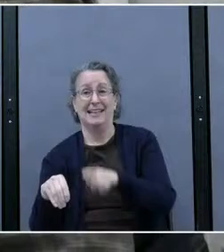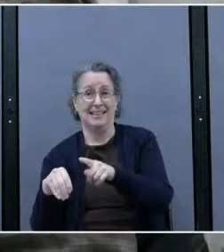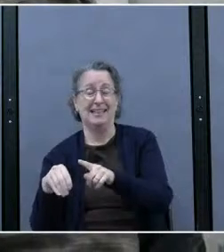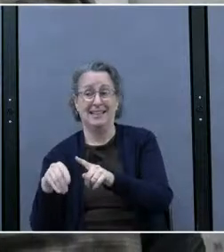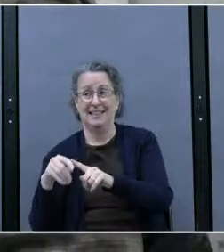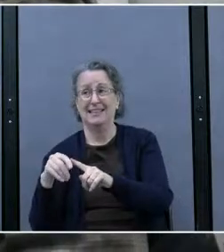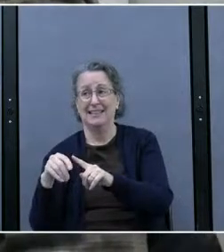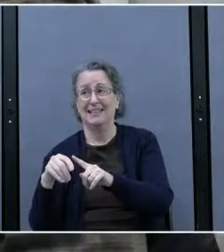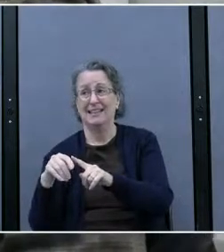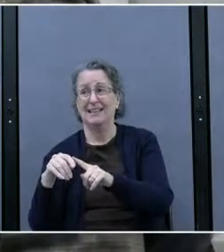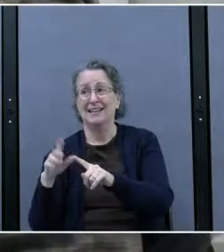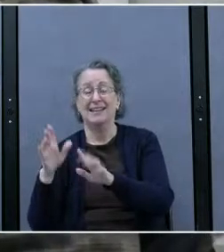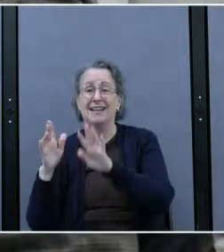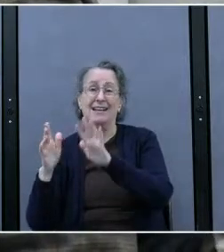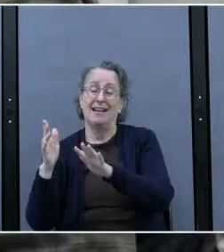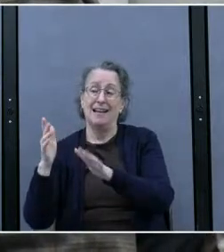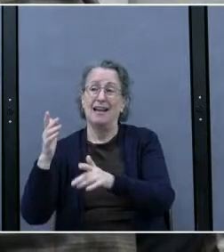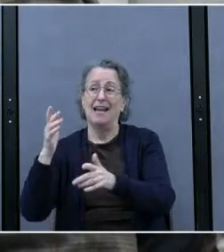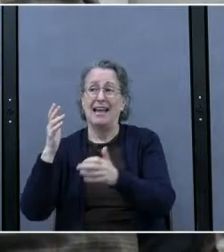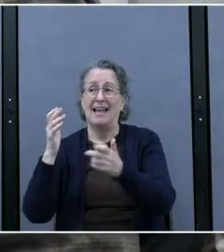the various needs and priorities.